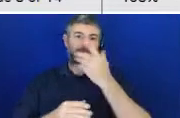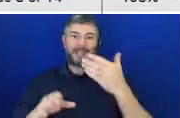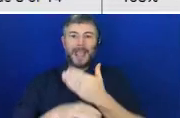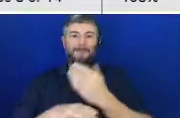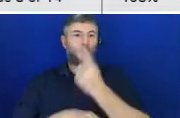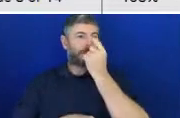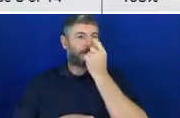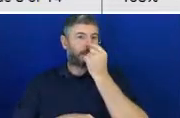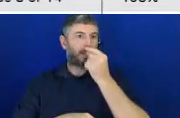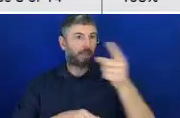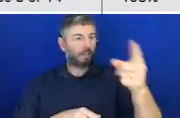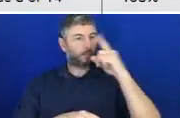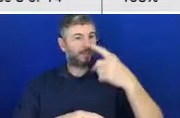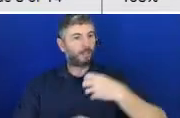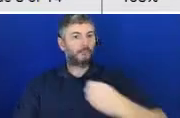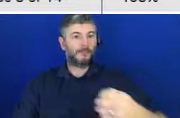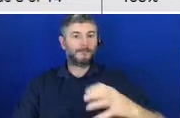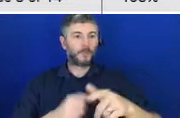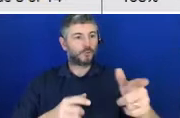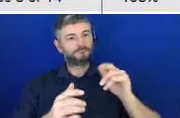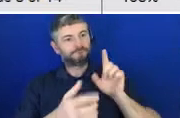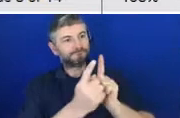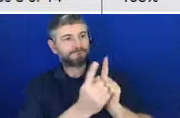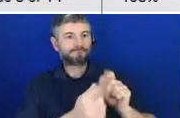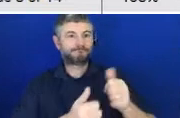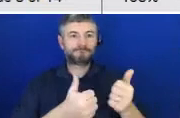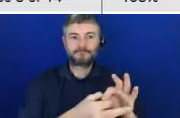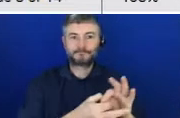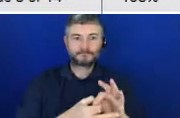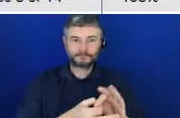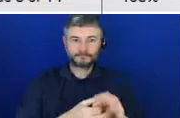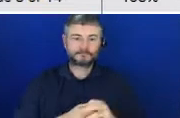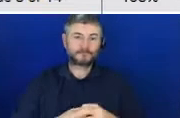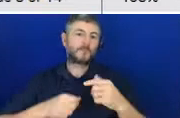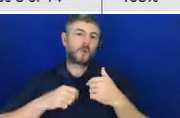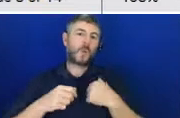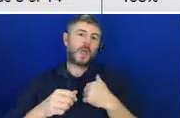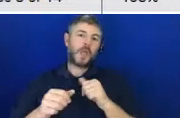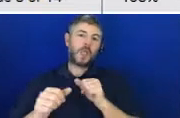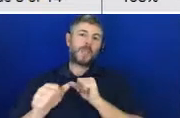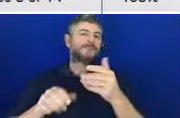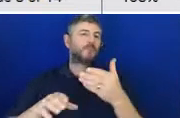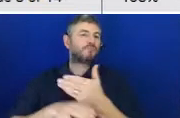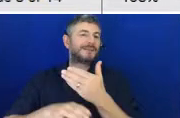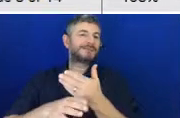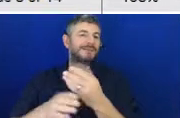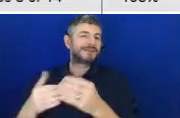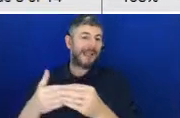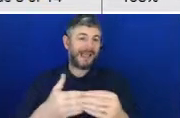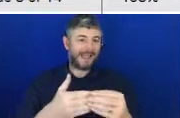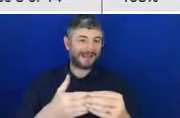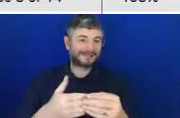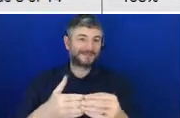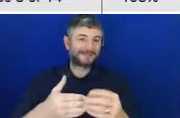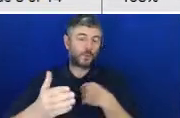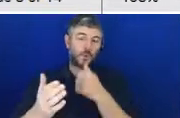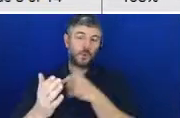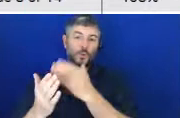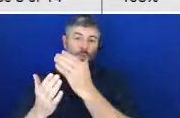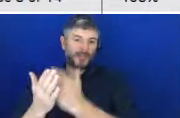We were included within the EU Commission's best practice guide for sharing ideas of how to integrate standards,